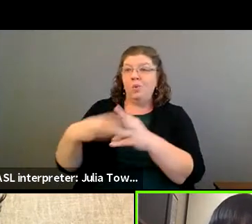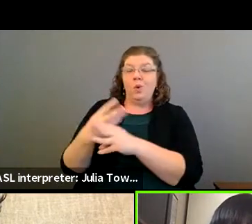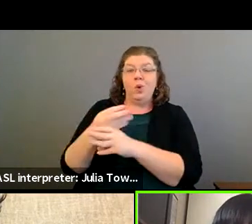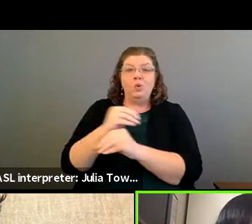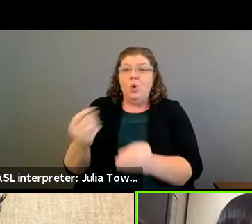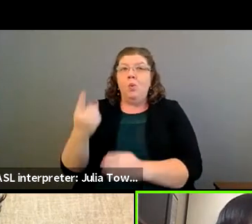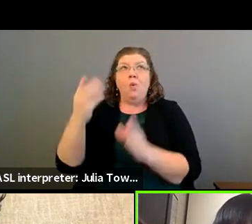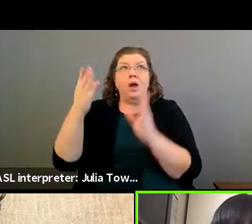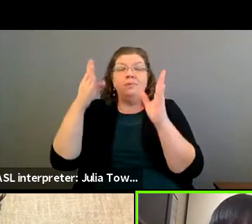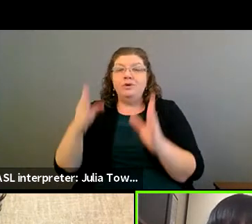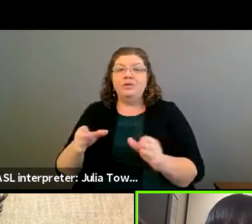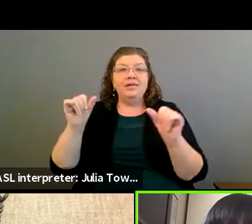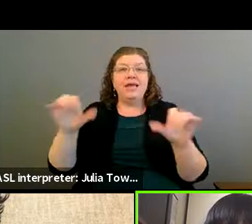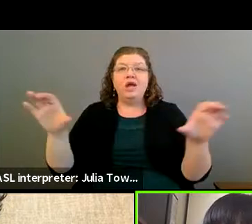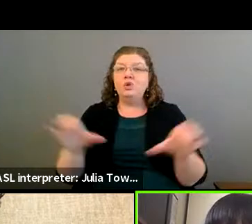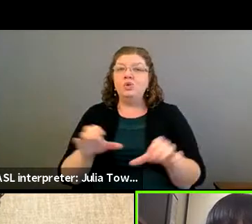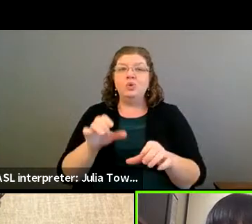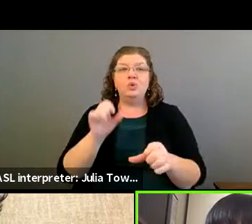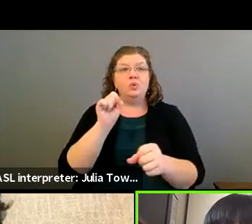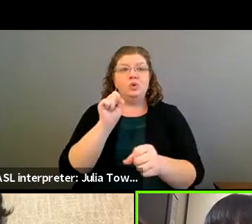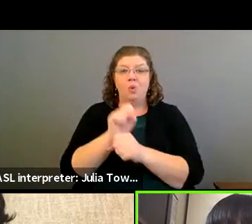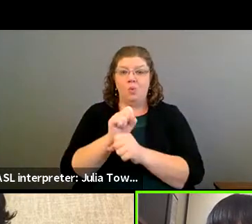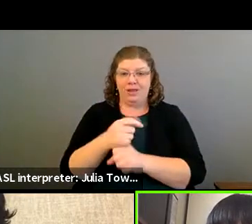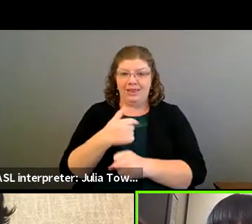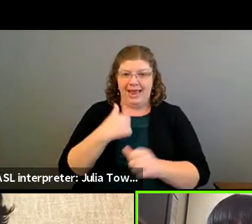that can do the work that you need to do.